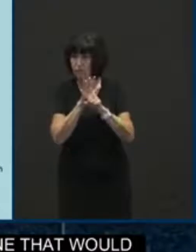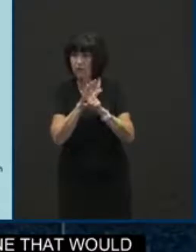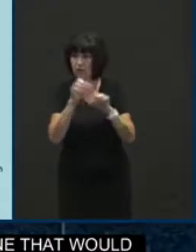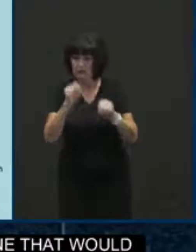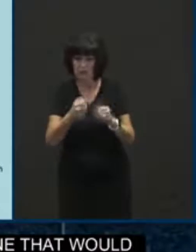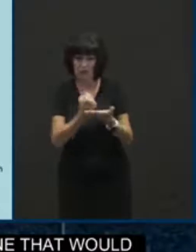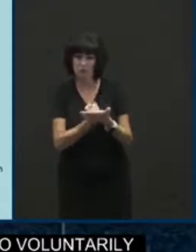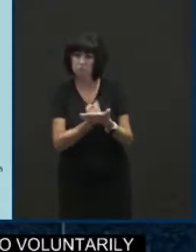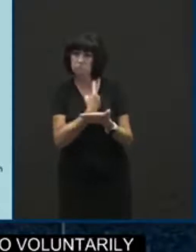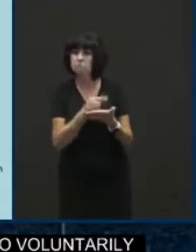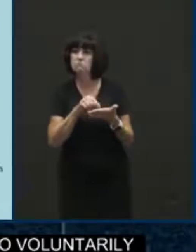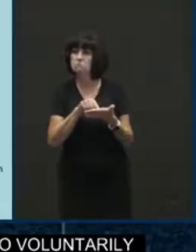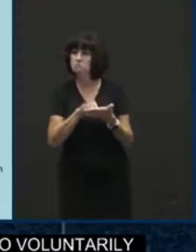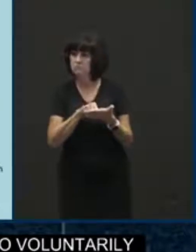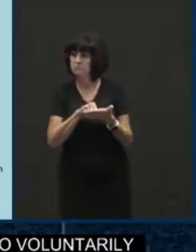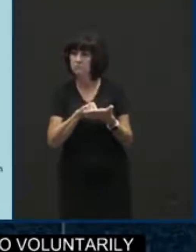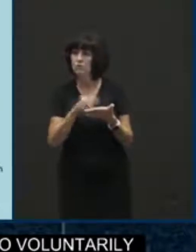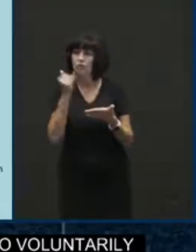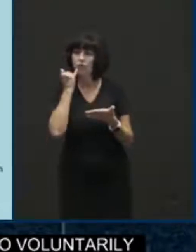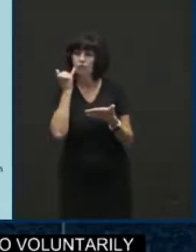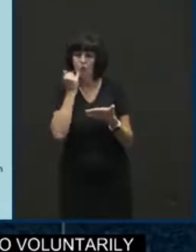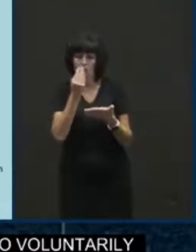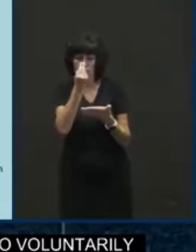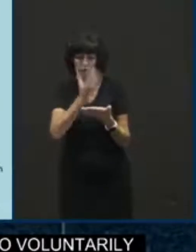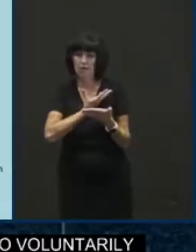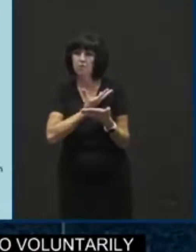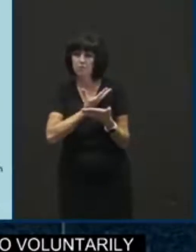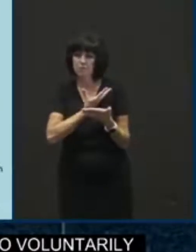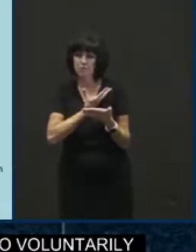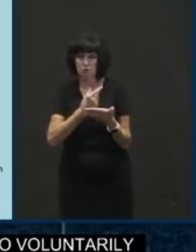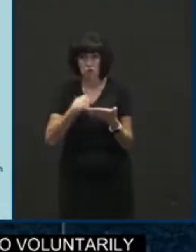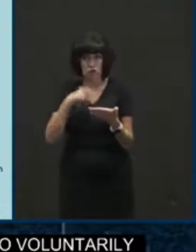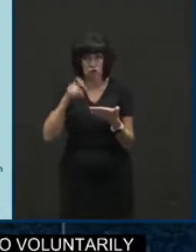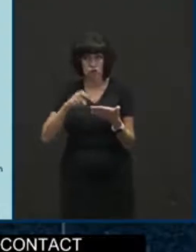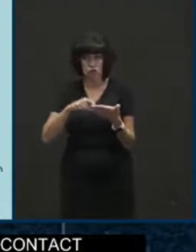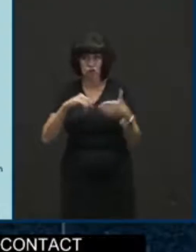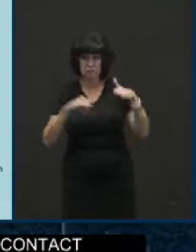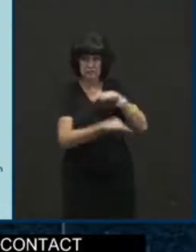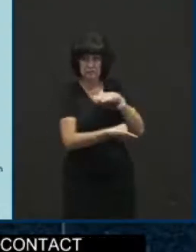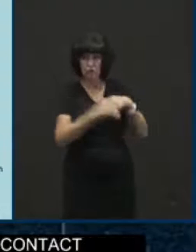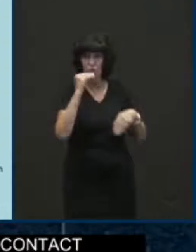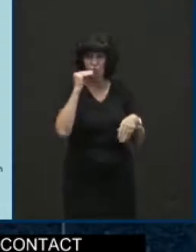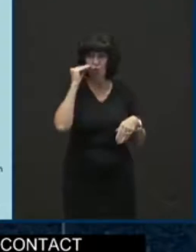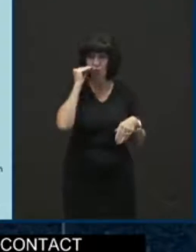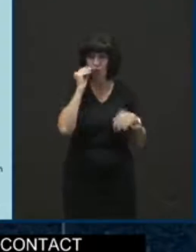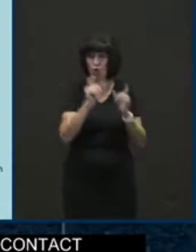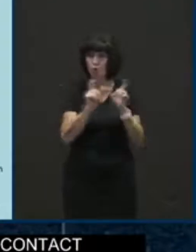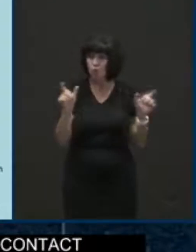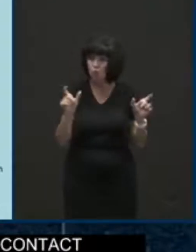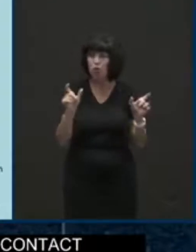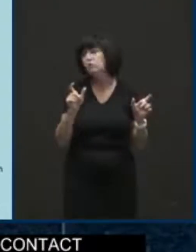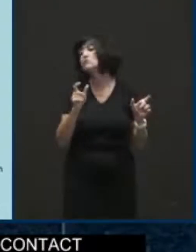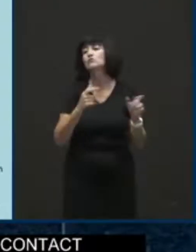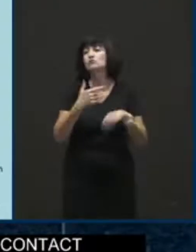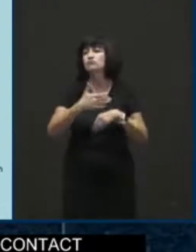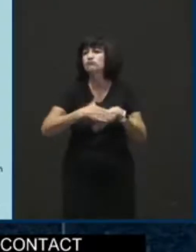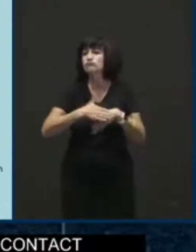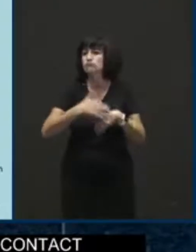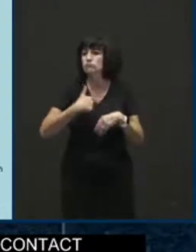to your phone so that you can know that you should either quarantine or certainly get tested. And